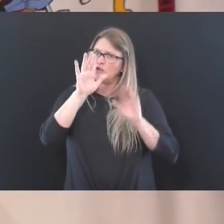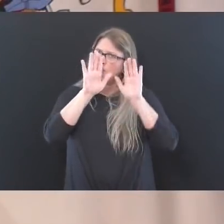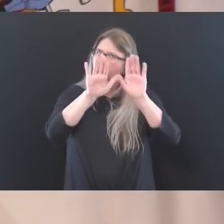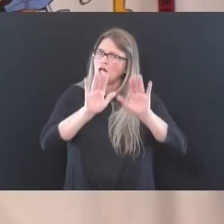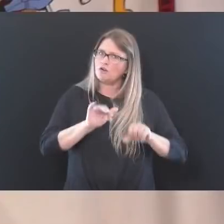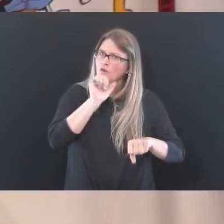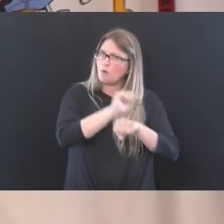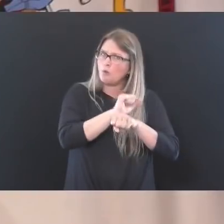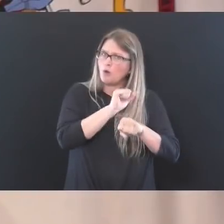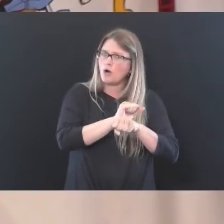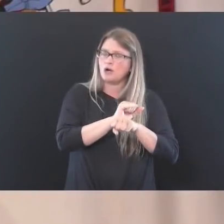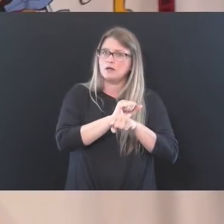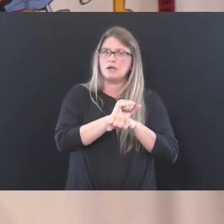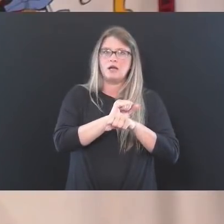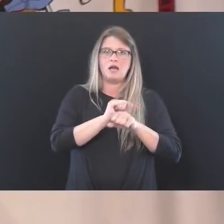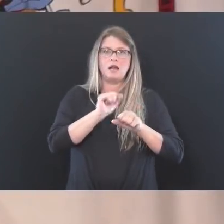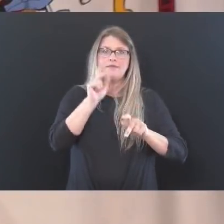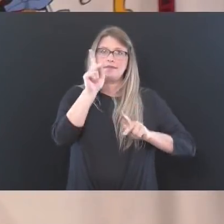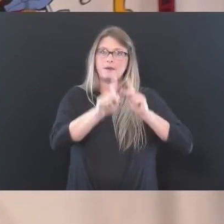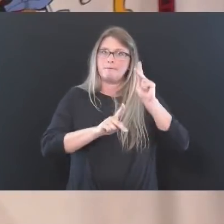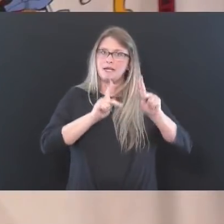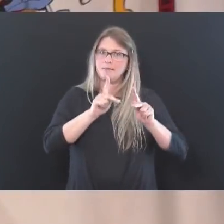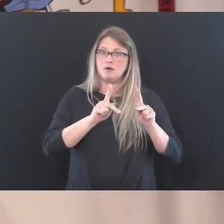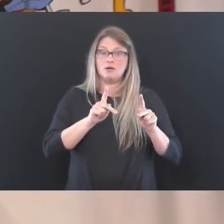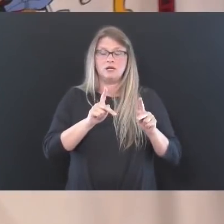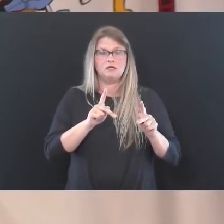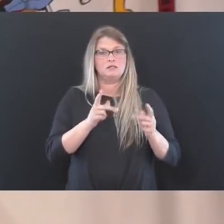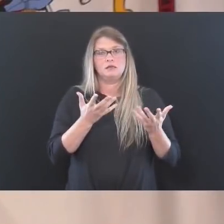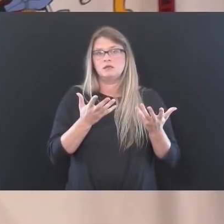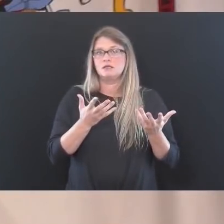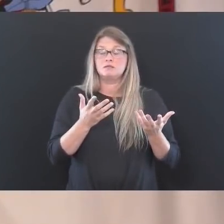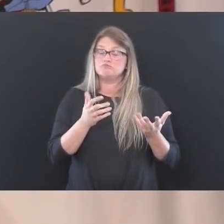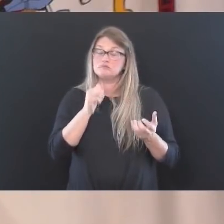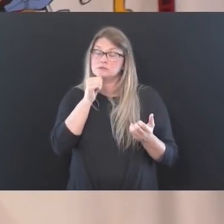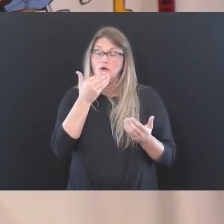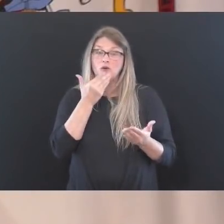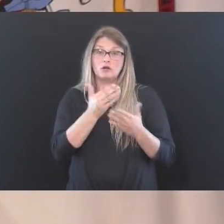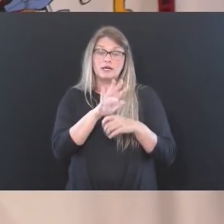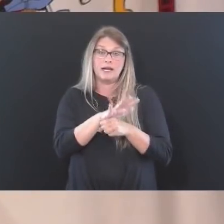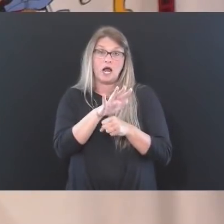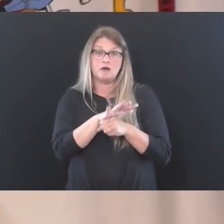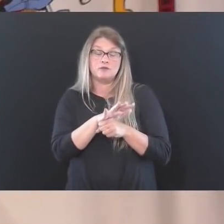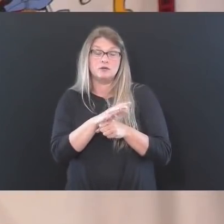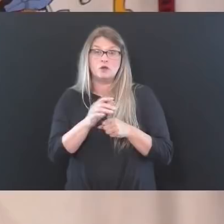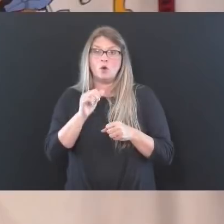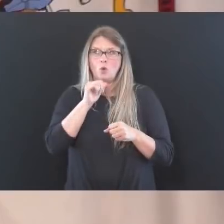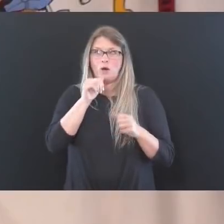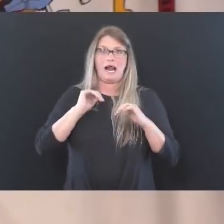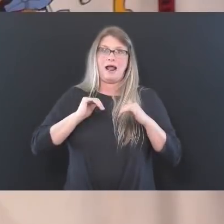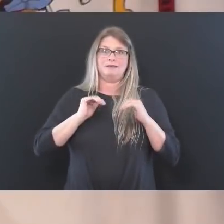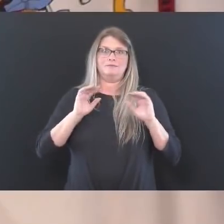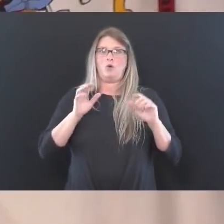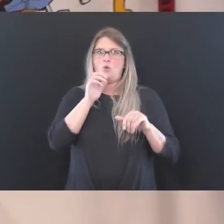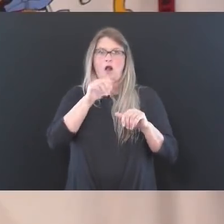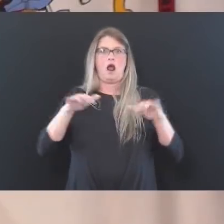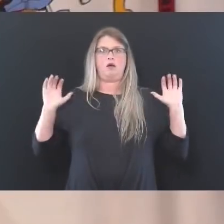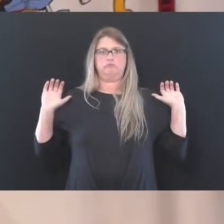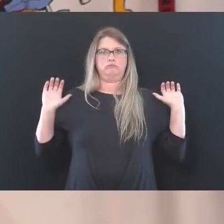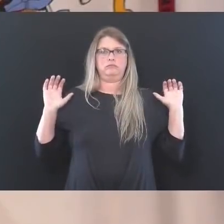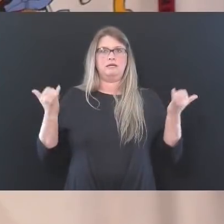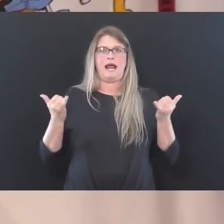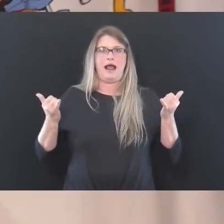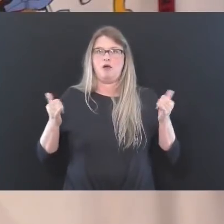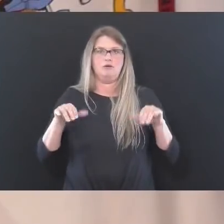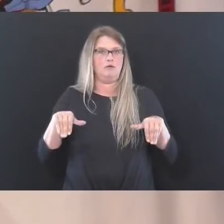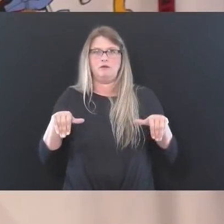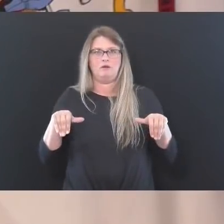and the tireless work that these people are doing. It's not good enough, don't get me wrong. We don't rest until it's over, but at the same